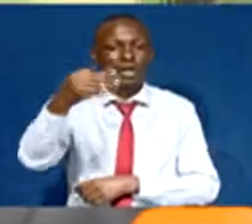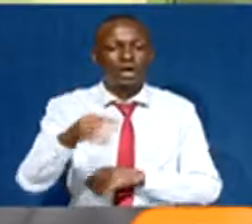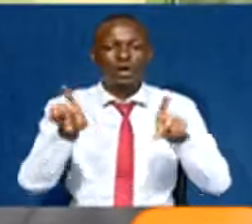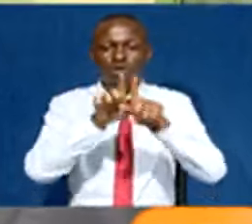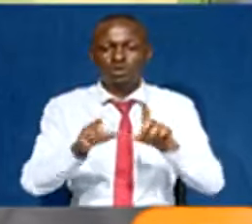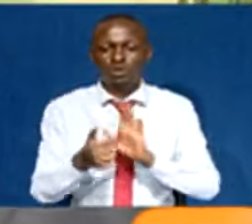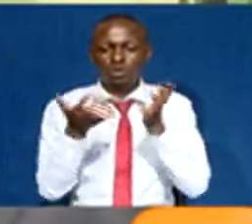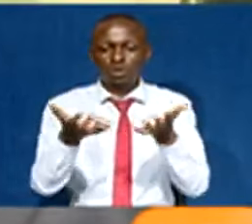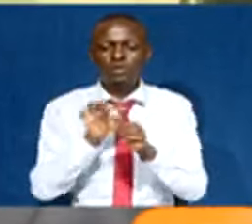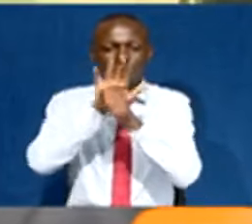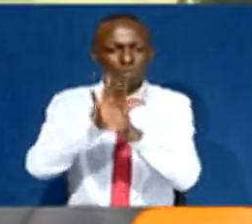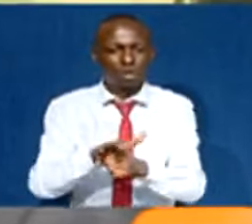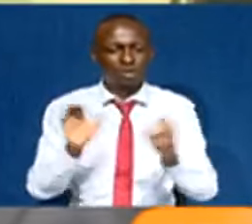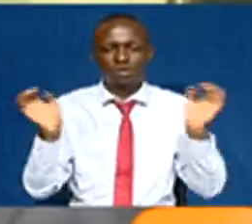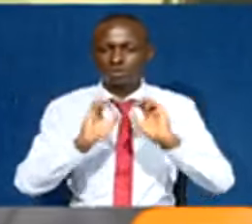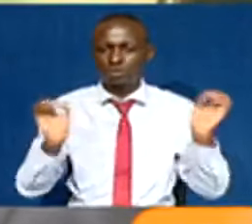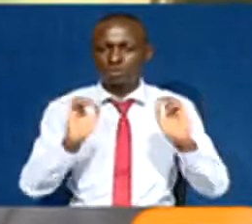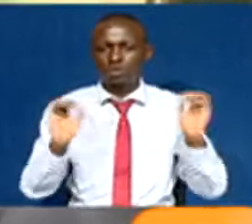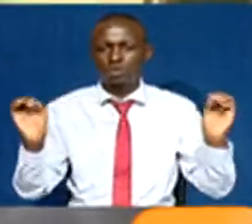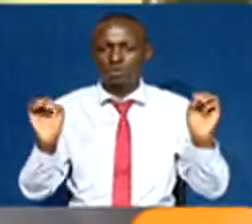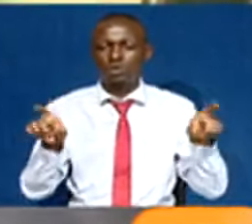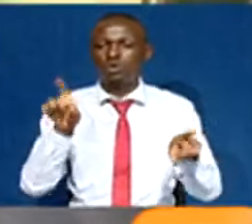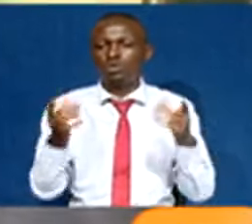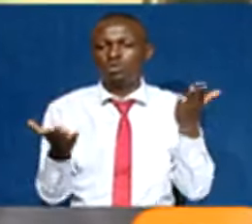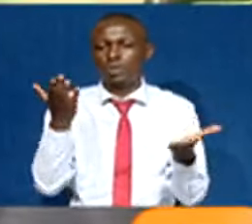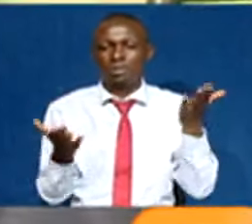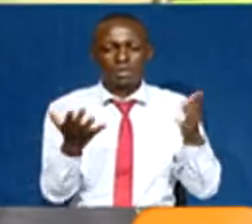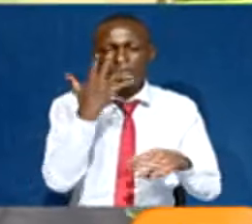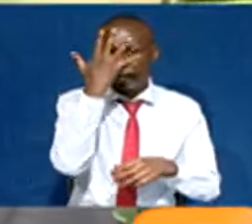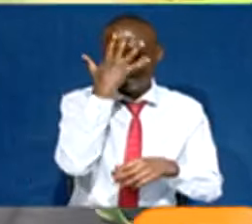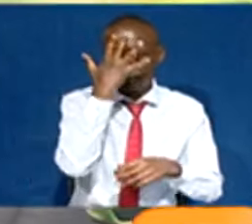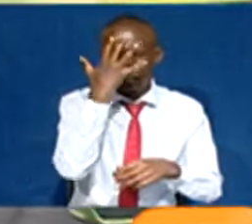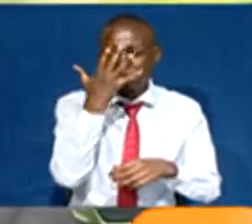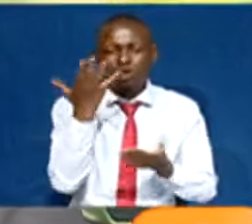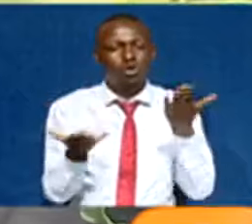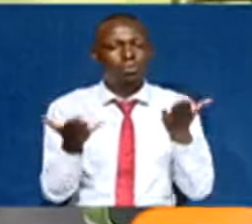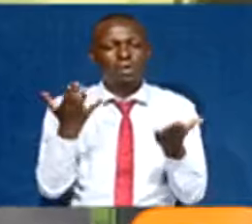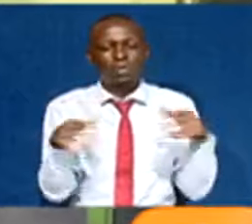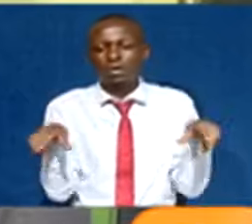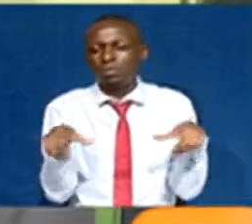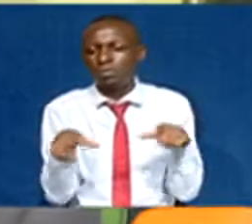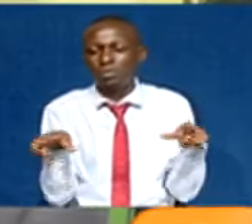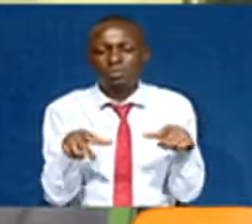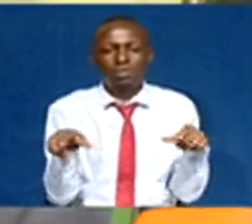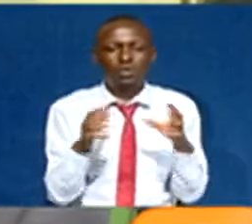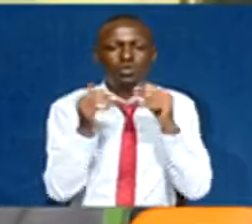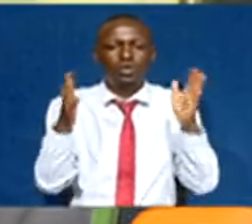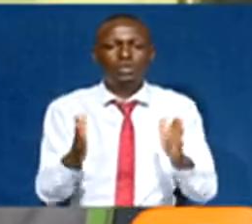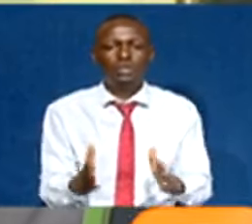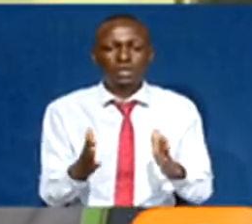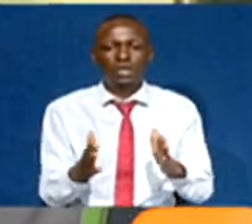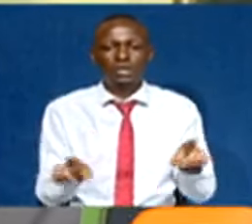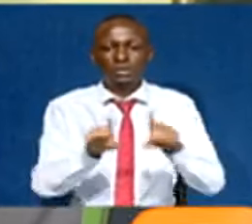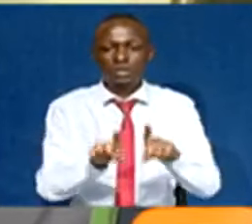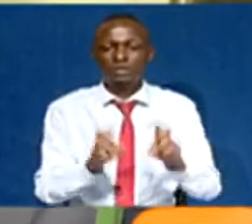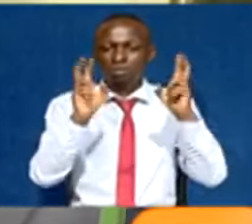need for harassment or embarrassment or intimidation of the leaders when there are matters such as